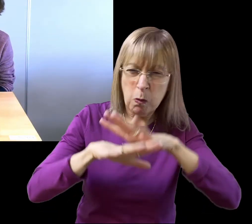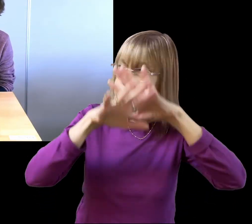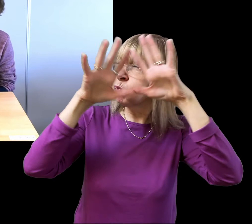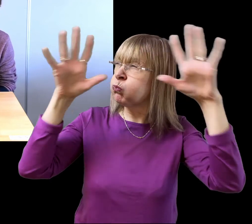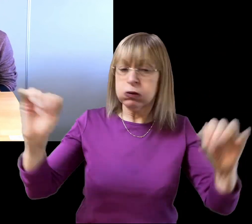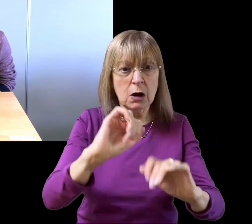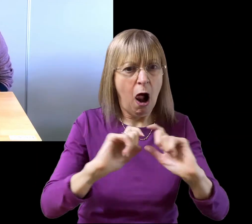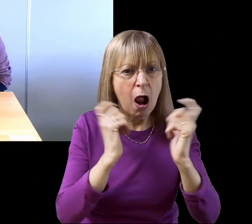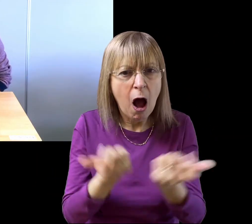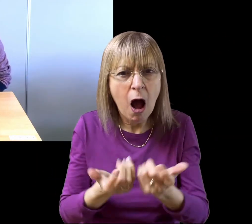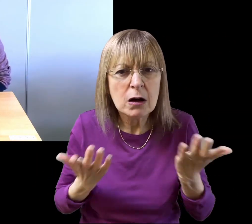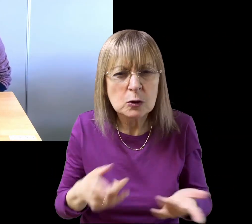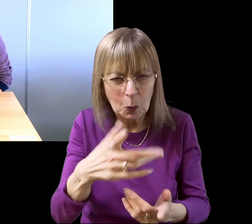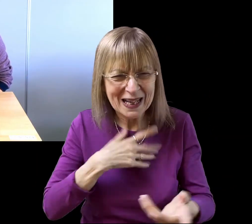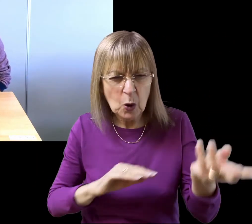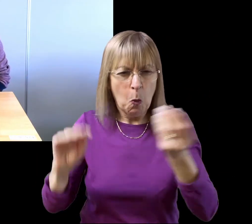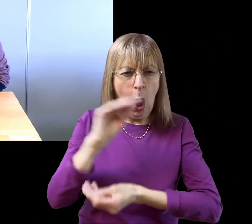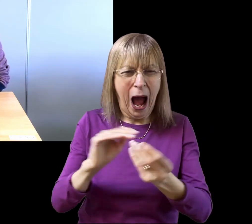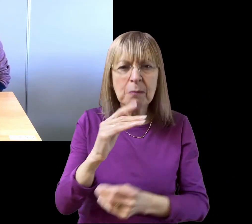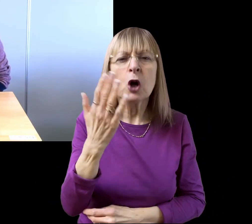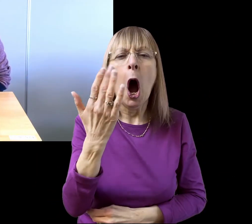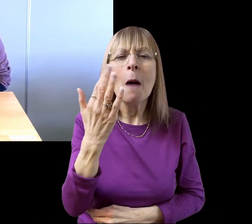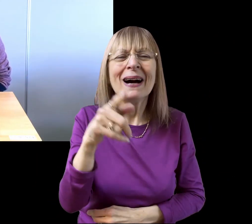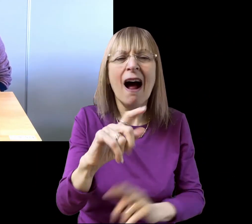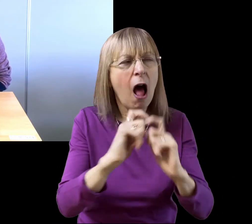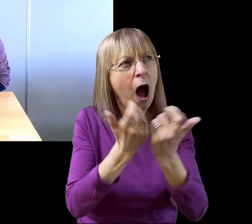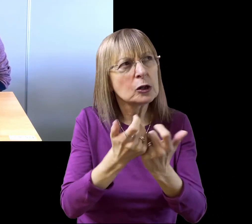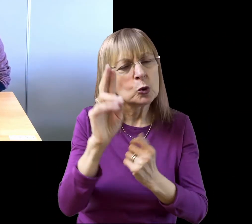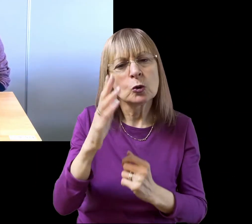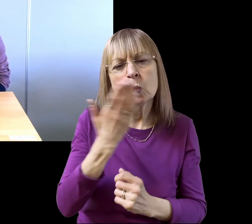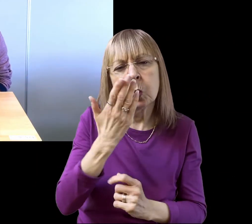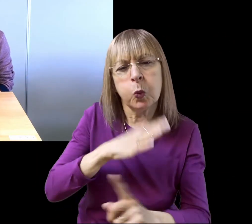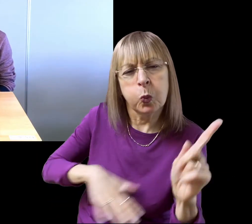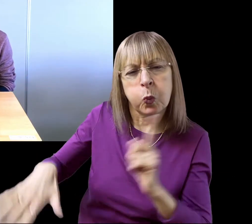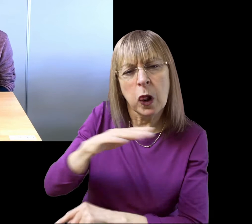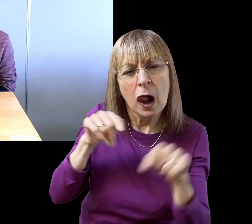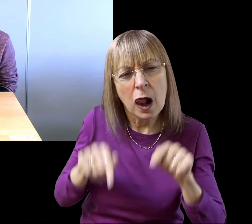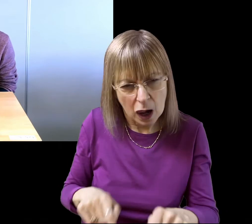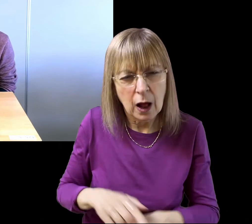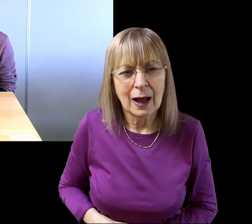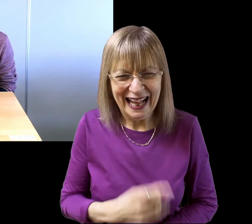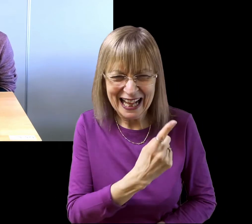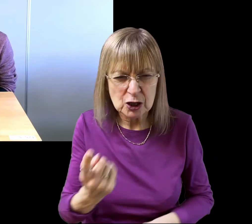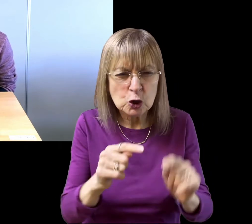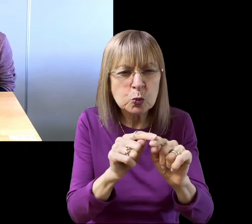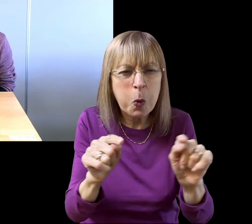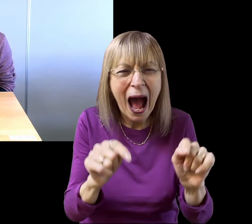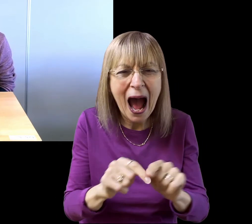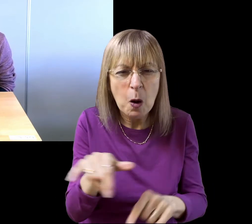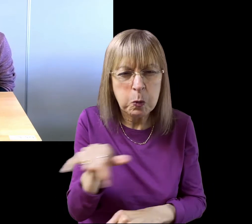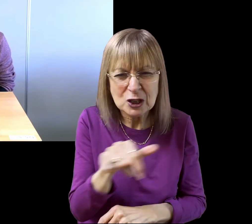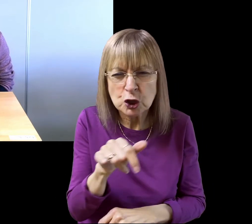classroom. Maybe then you could work out how many classrooms there are in the school. Which square would represent